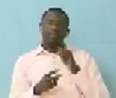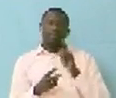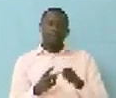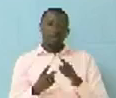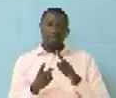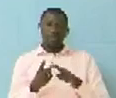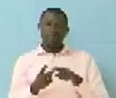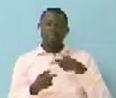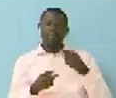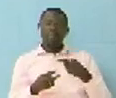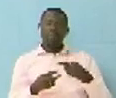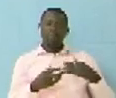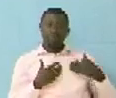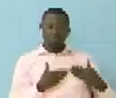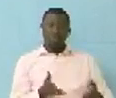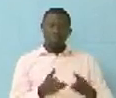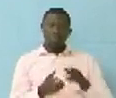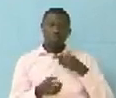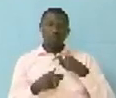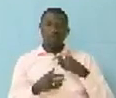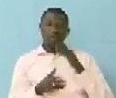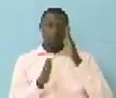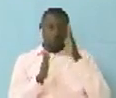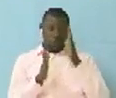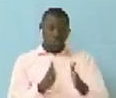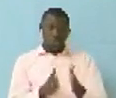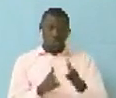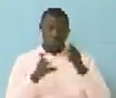that for confessions to be lawful,